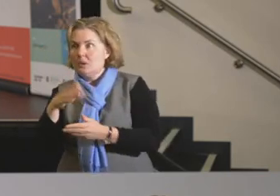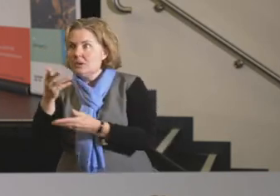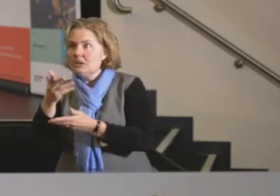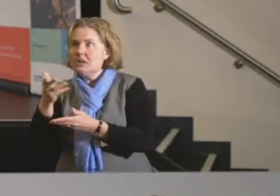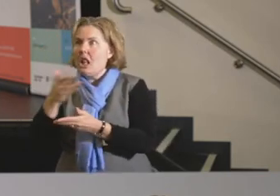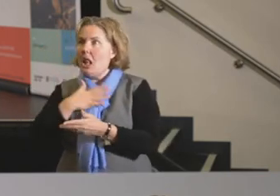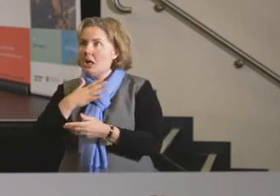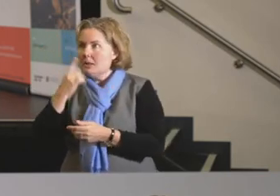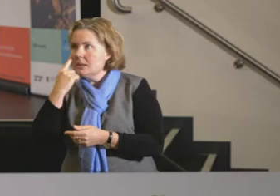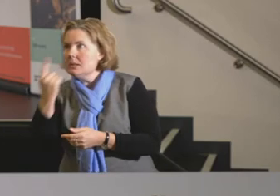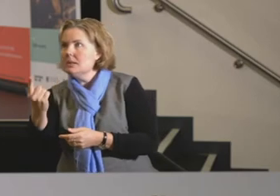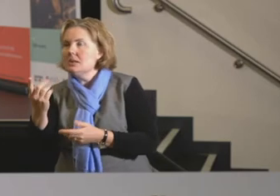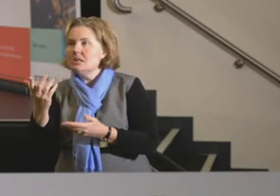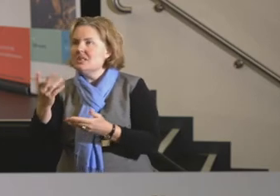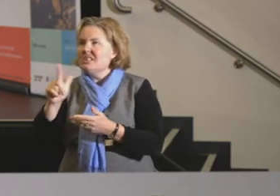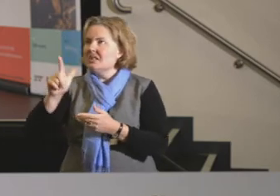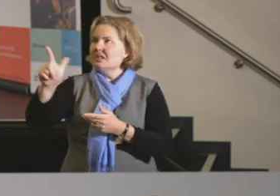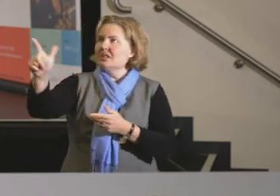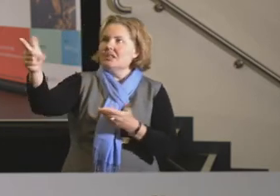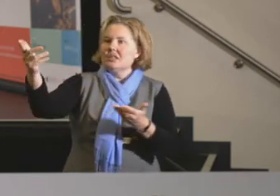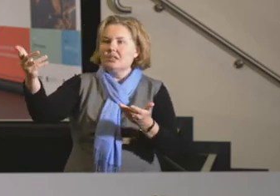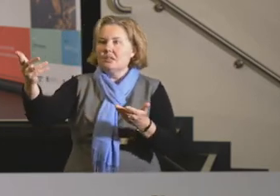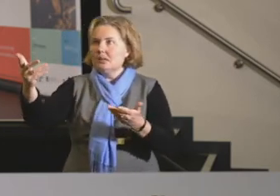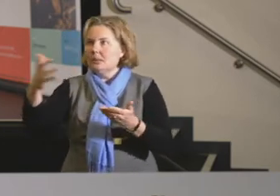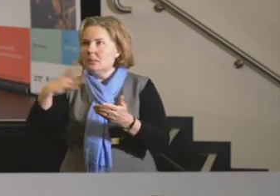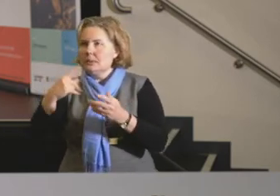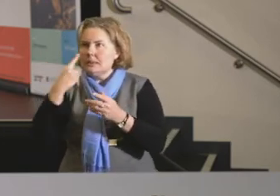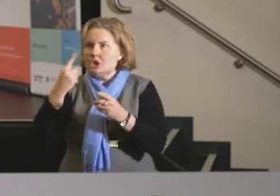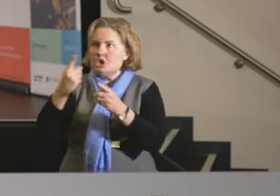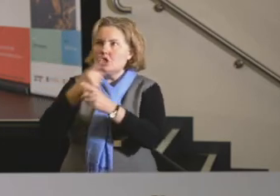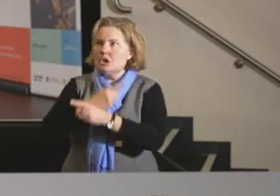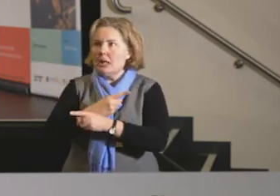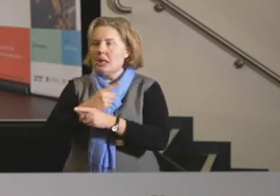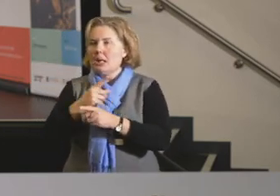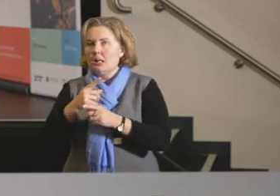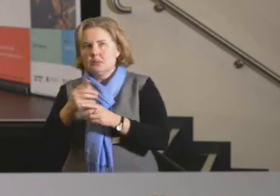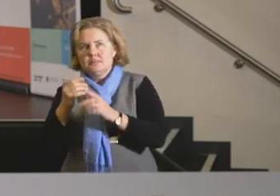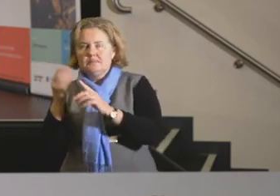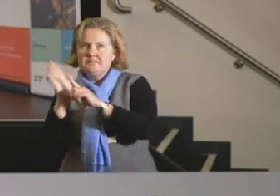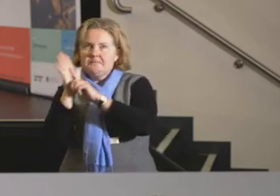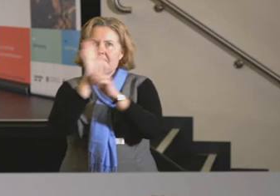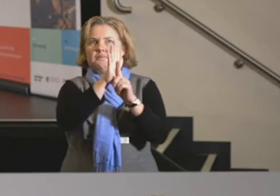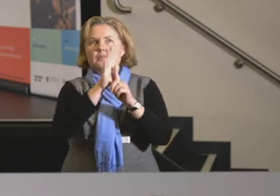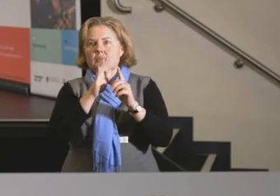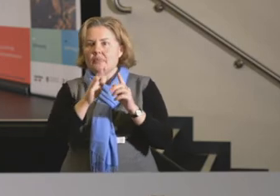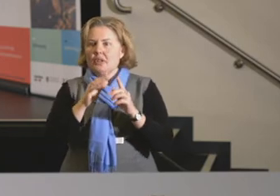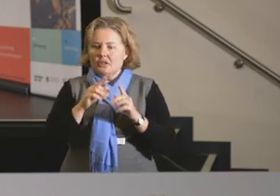that you would like to see, or some of the norms that you would like to see shift are in the rural areas, is how do you